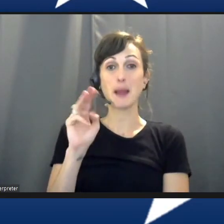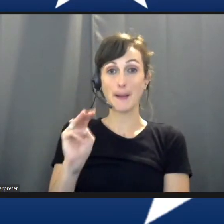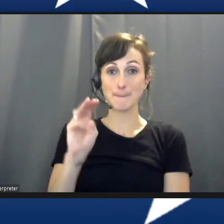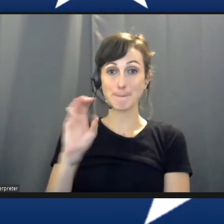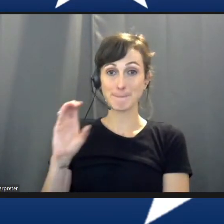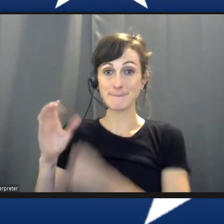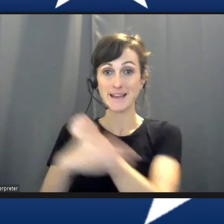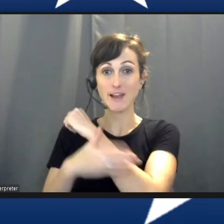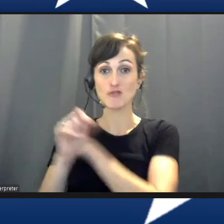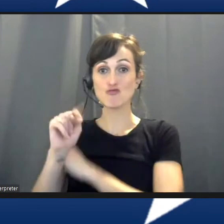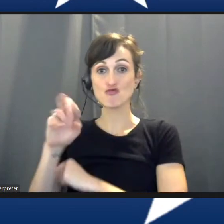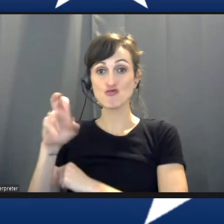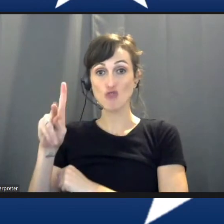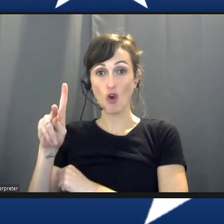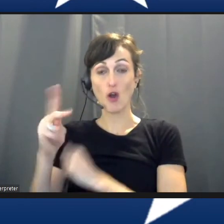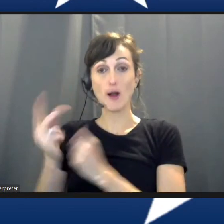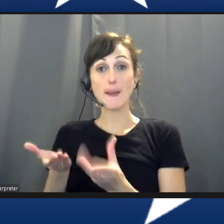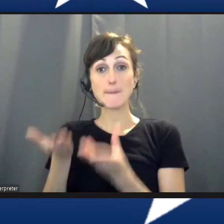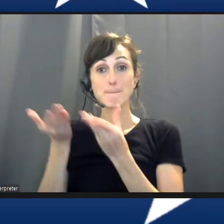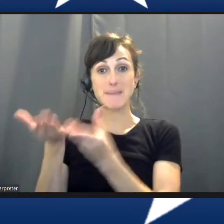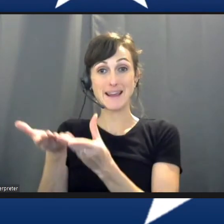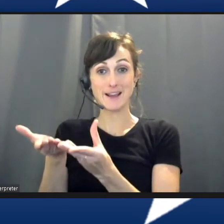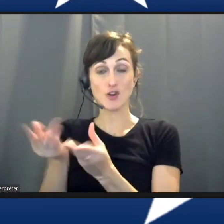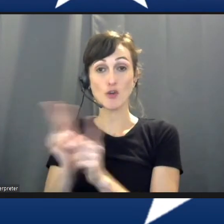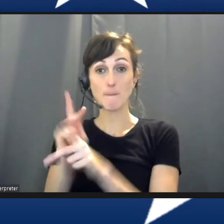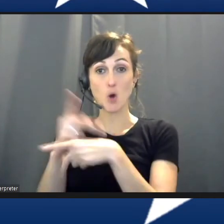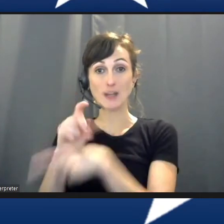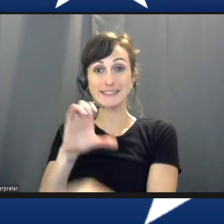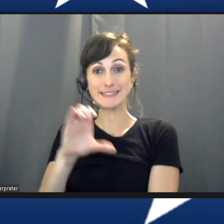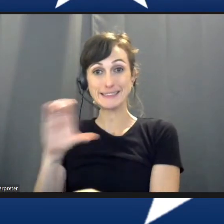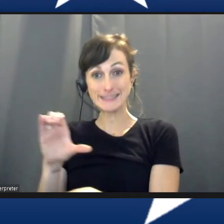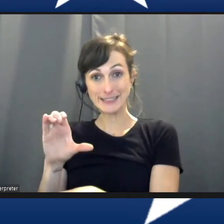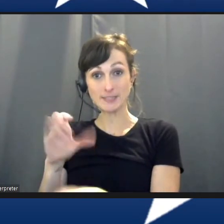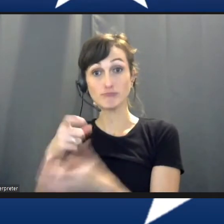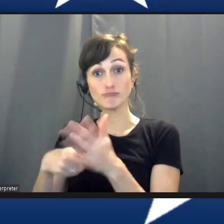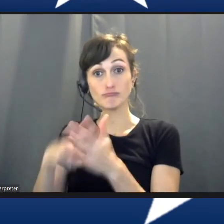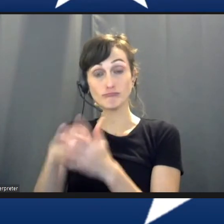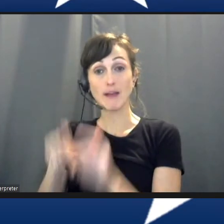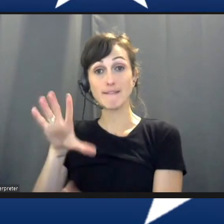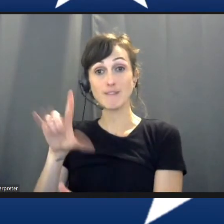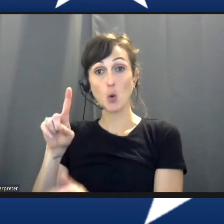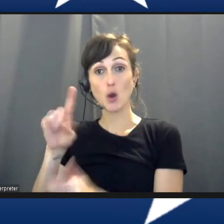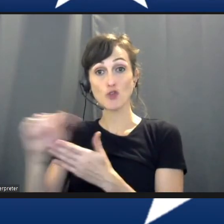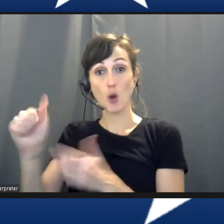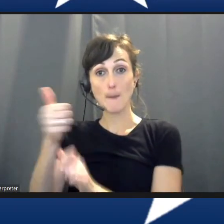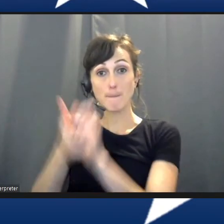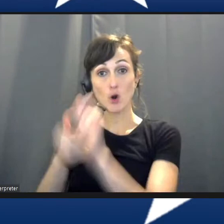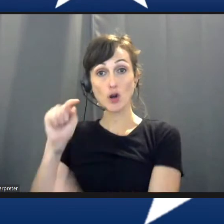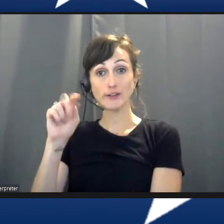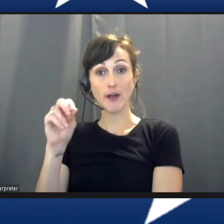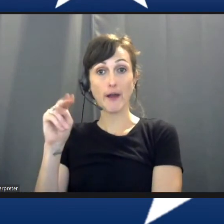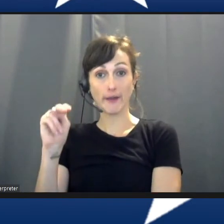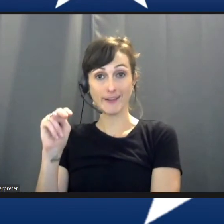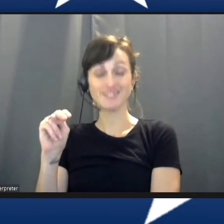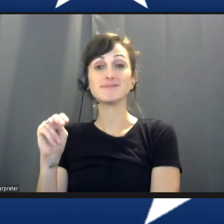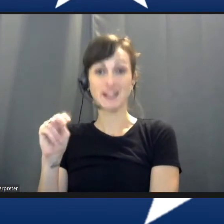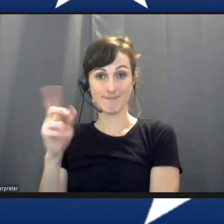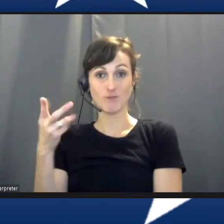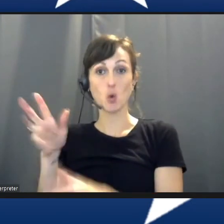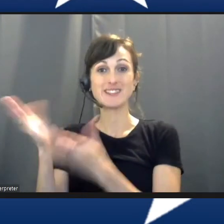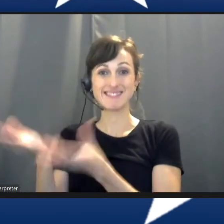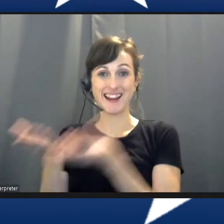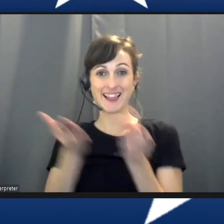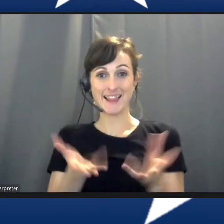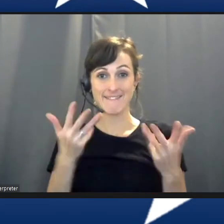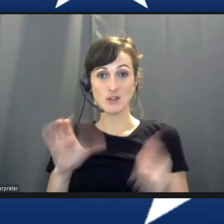product CC at $51 per ton. And then on the delivered CC, they bid